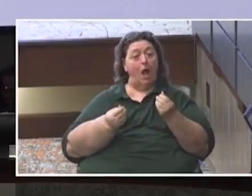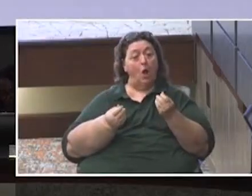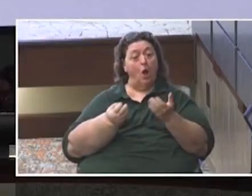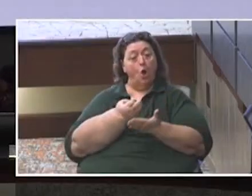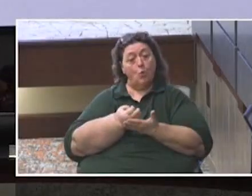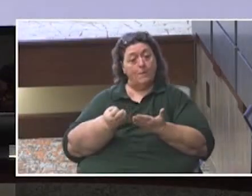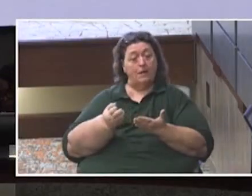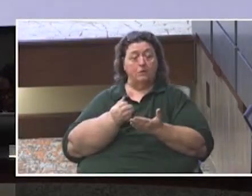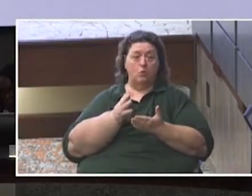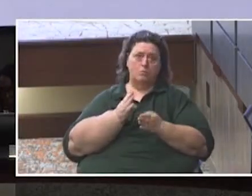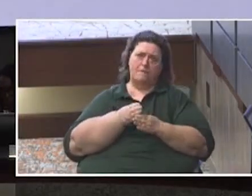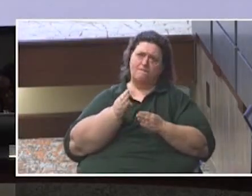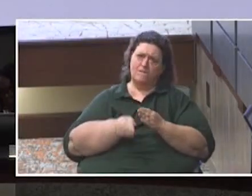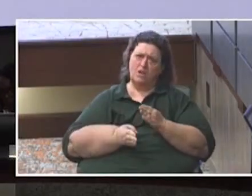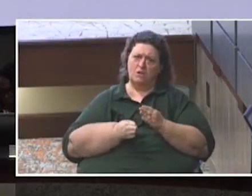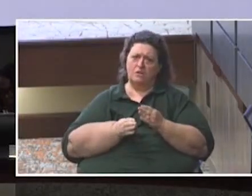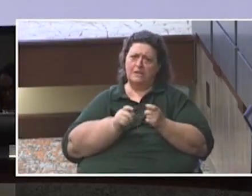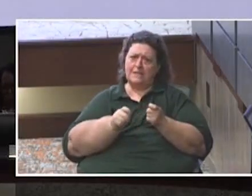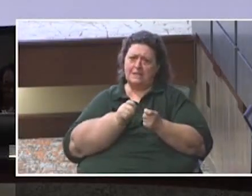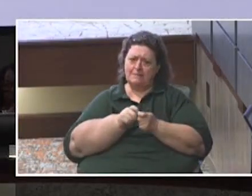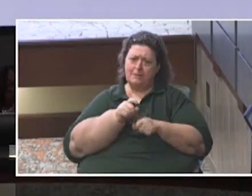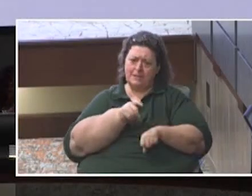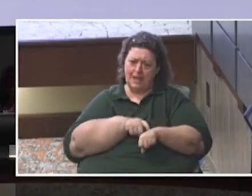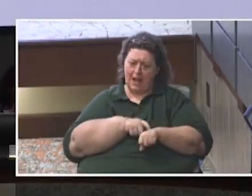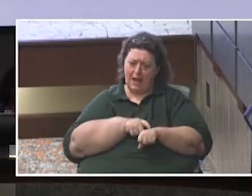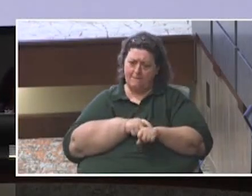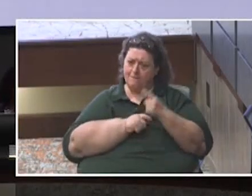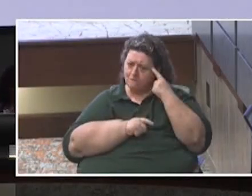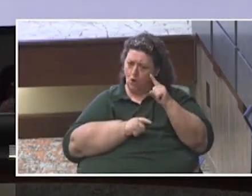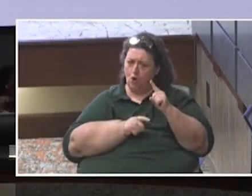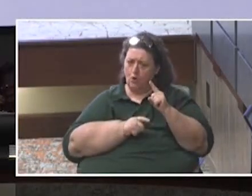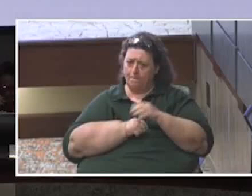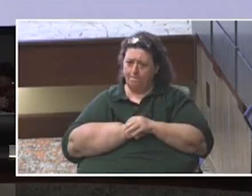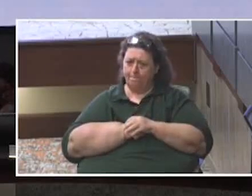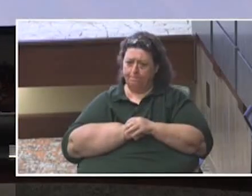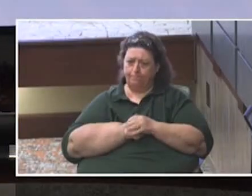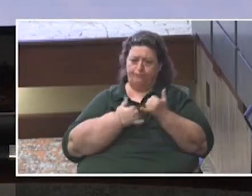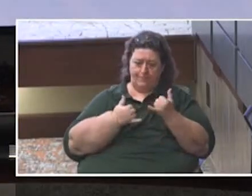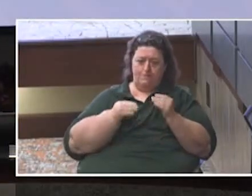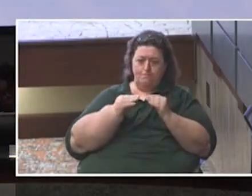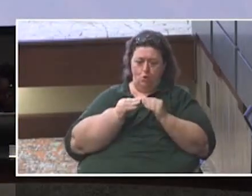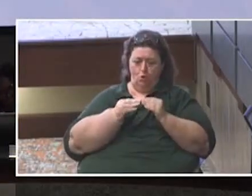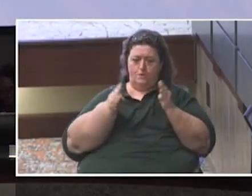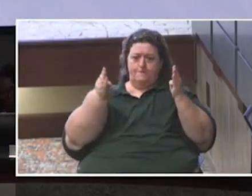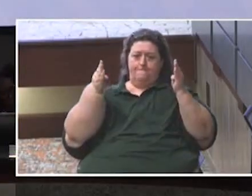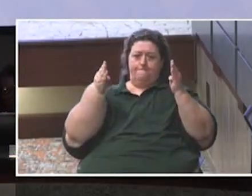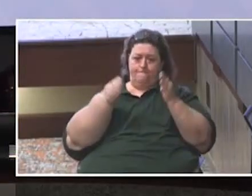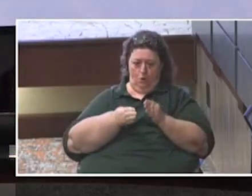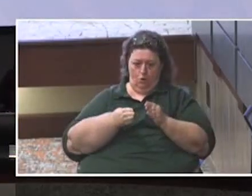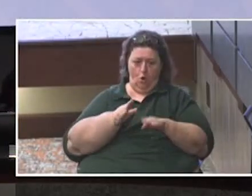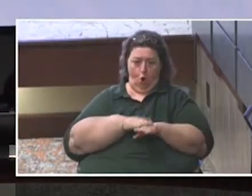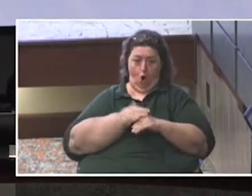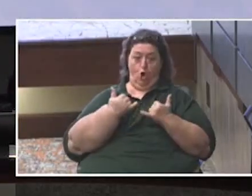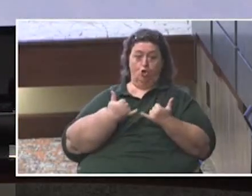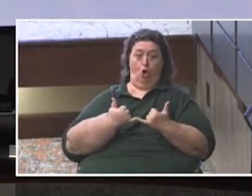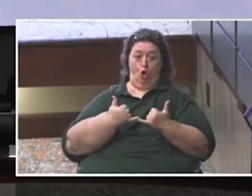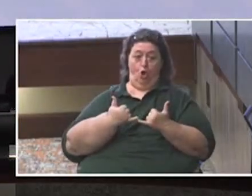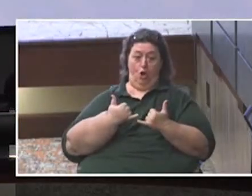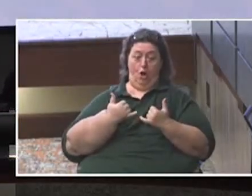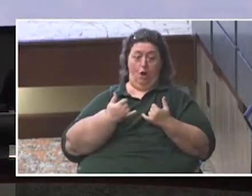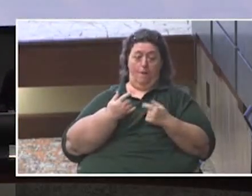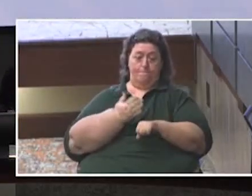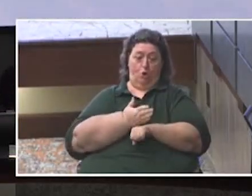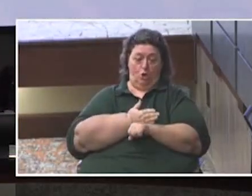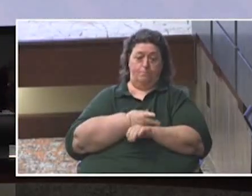June. It's highly specific and really exciting for the city. So drilling down a little bit more on current progress status, or